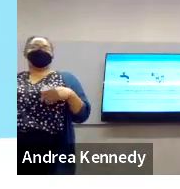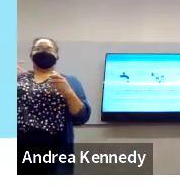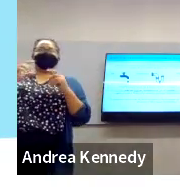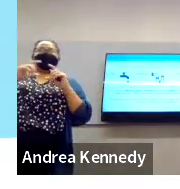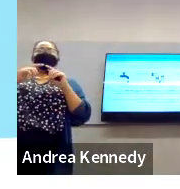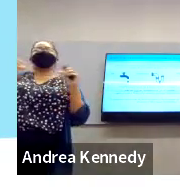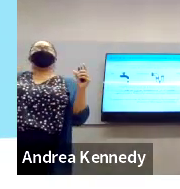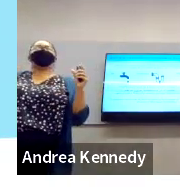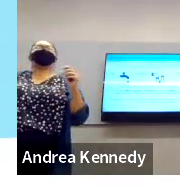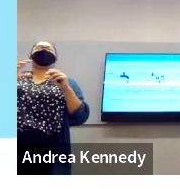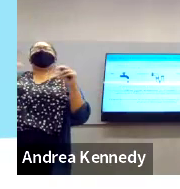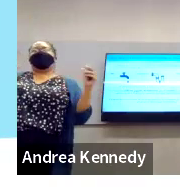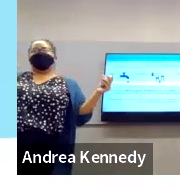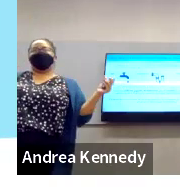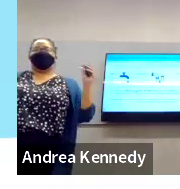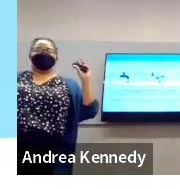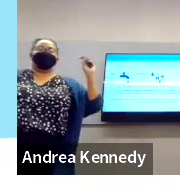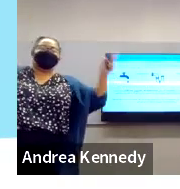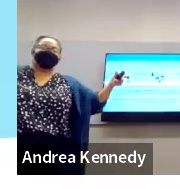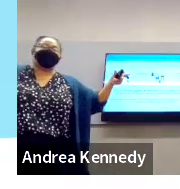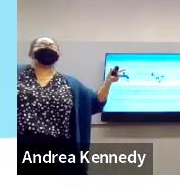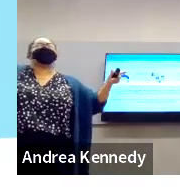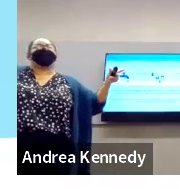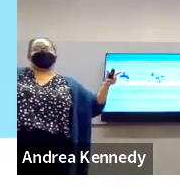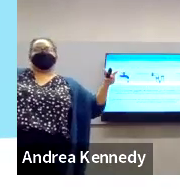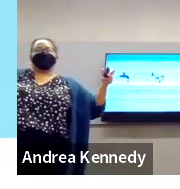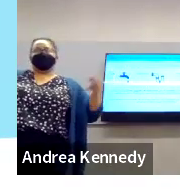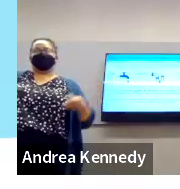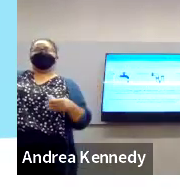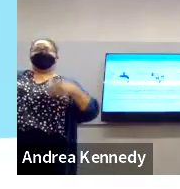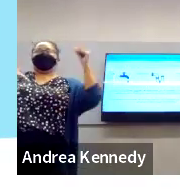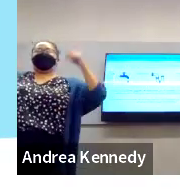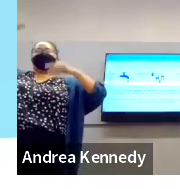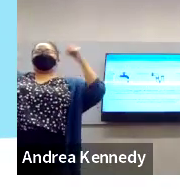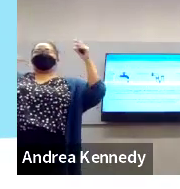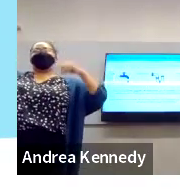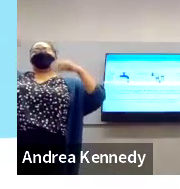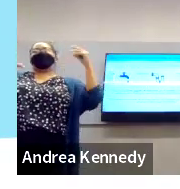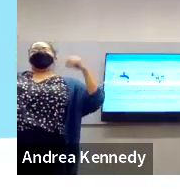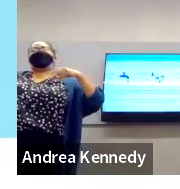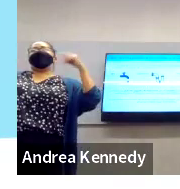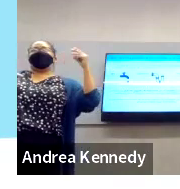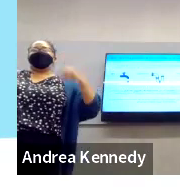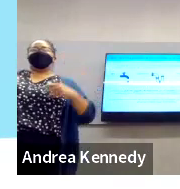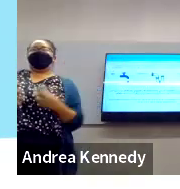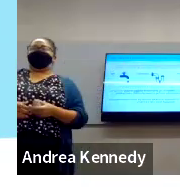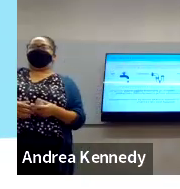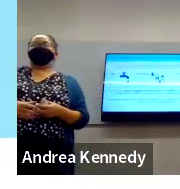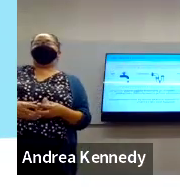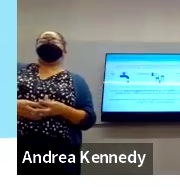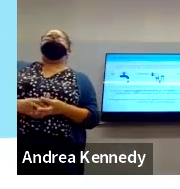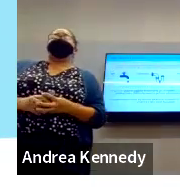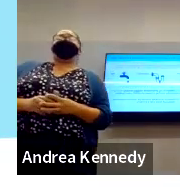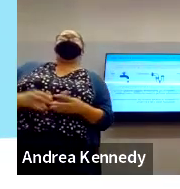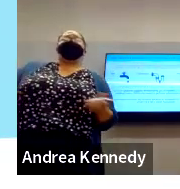rent increase, but it depends on like a look back over the last year and how much utilities you've been